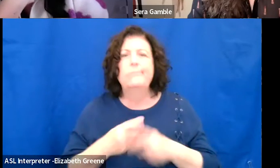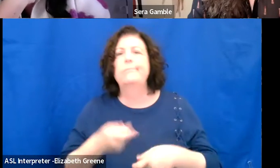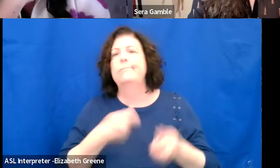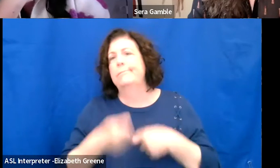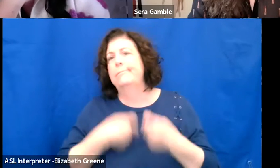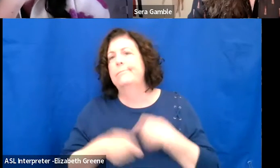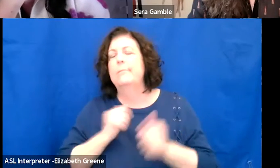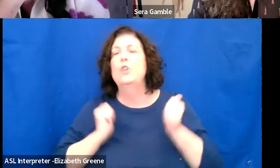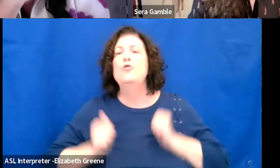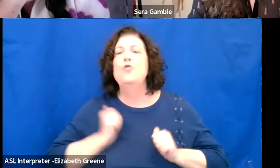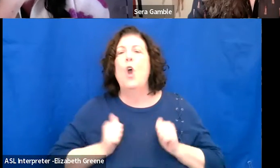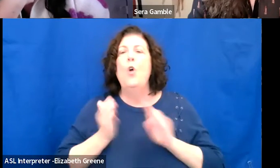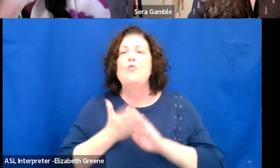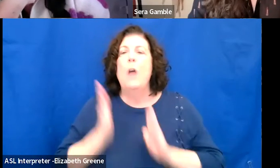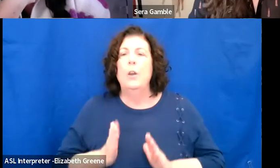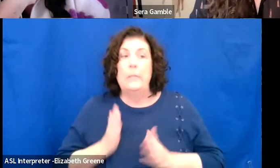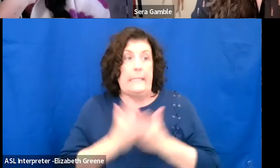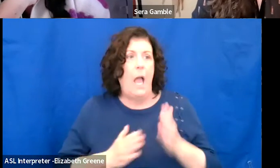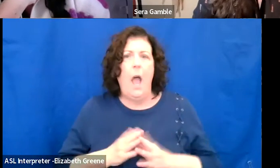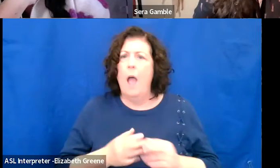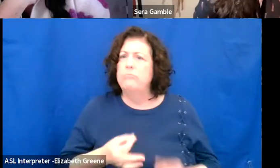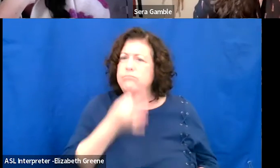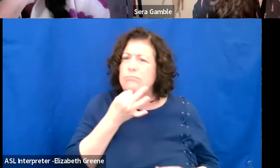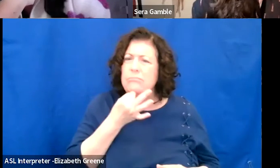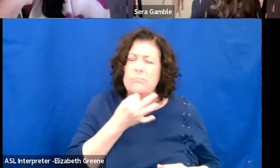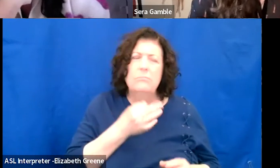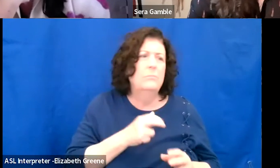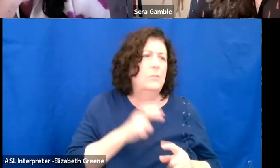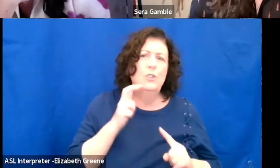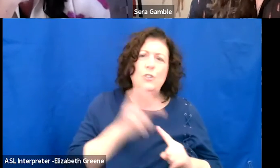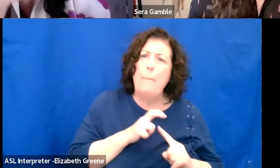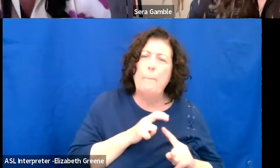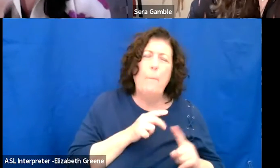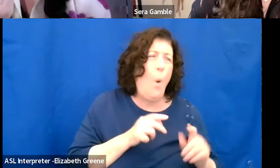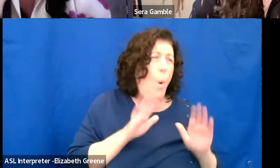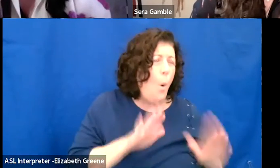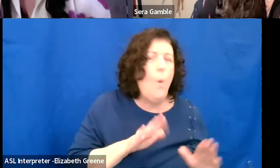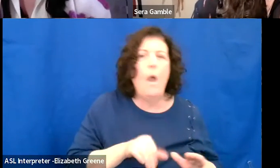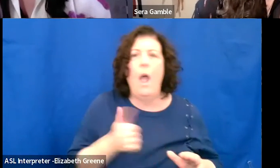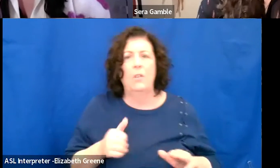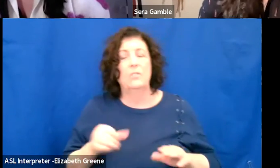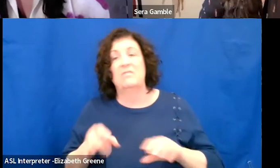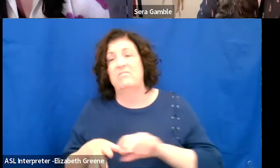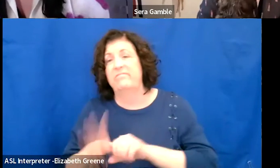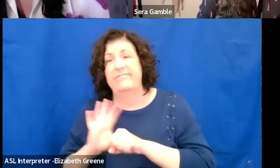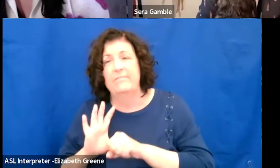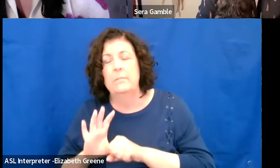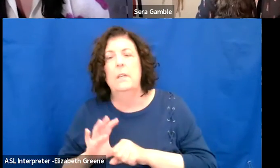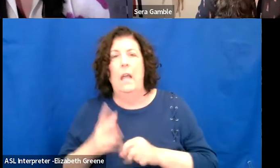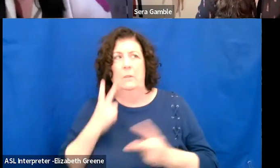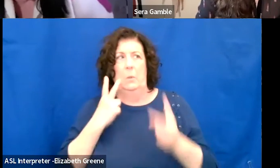and do things horribly. So I was like, oh, I definitely think I could do a better job in the chair. I felt very ready. Yeah. I